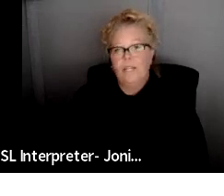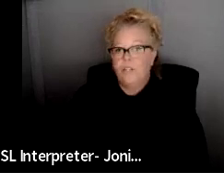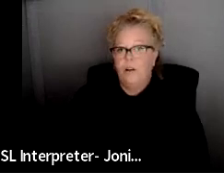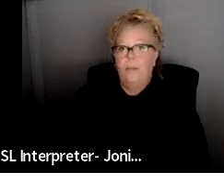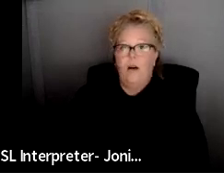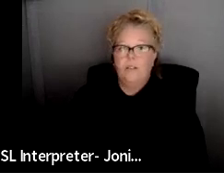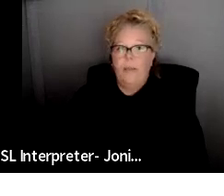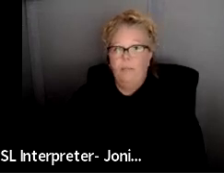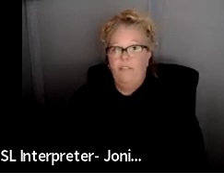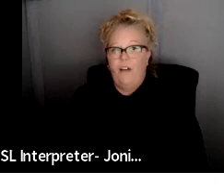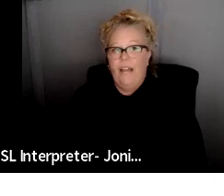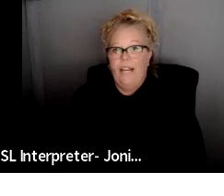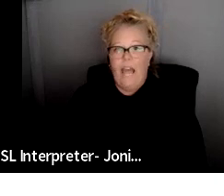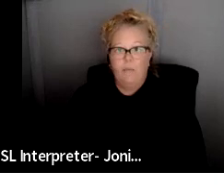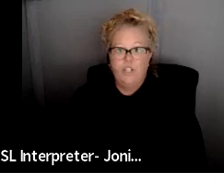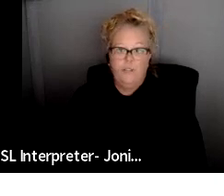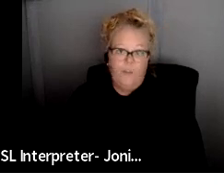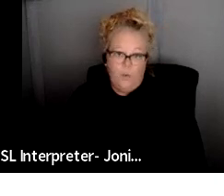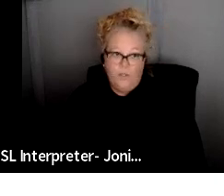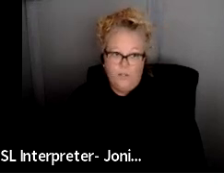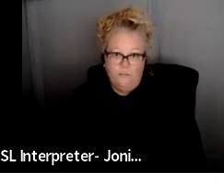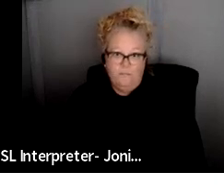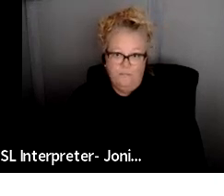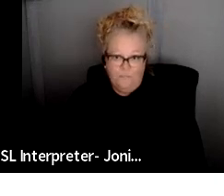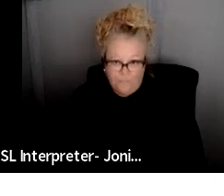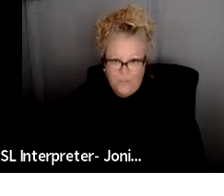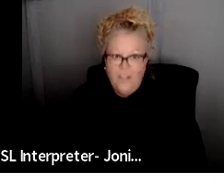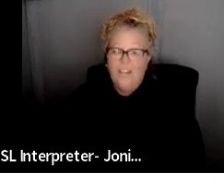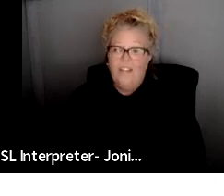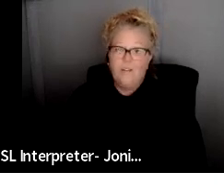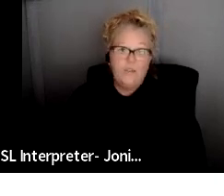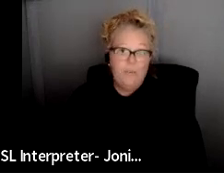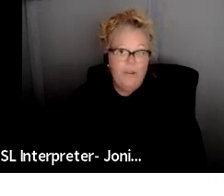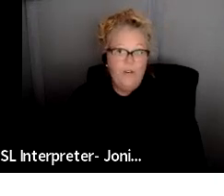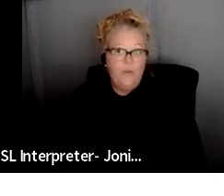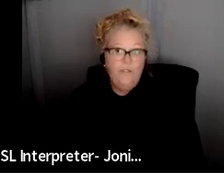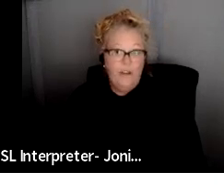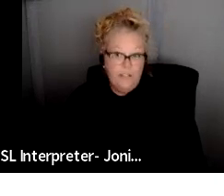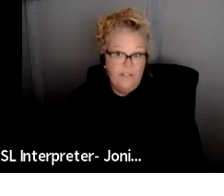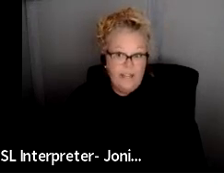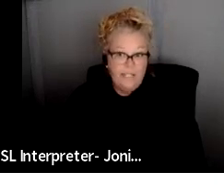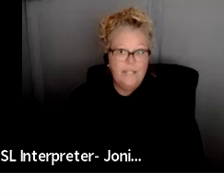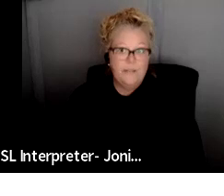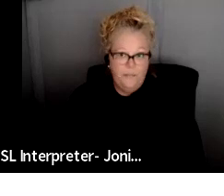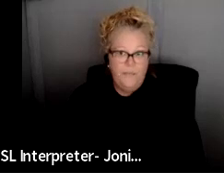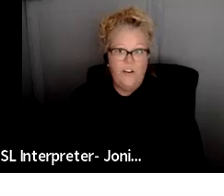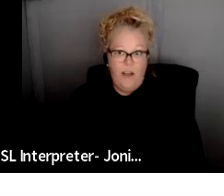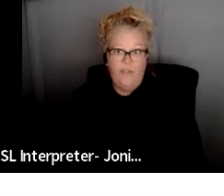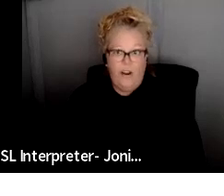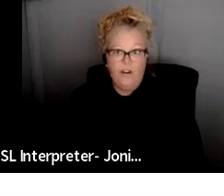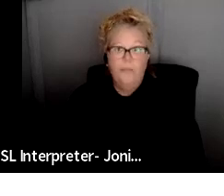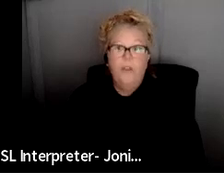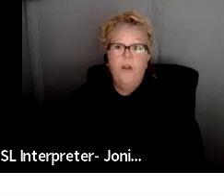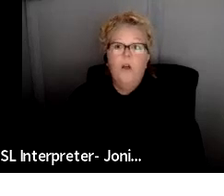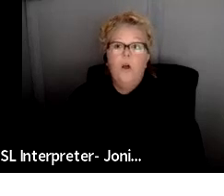So let's talk about some amplified and captioned phones. These are some pretty cool devices that are